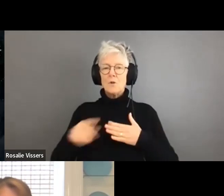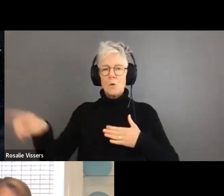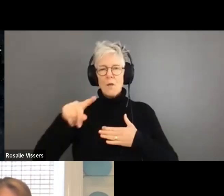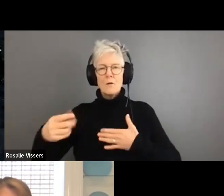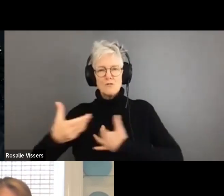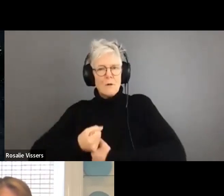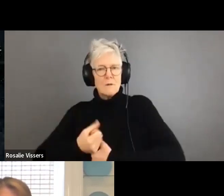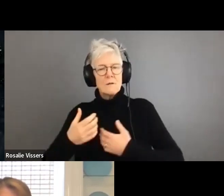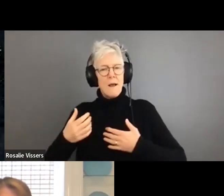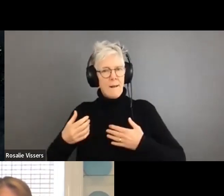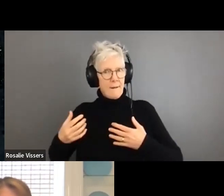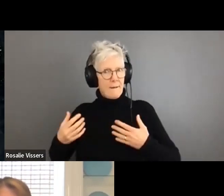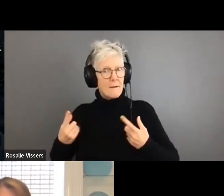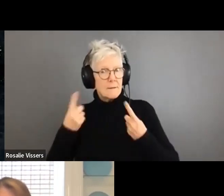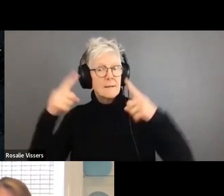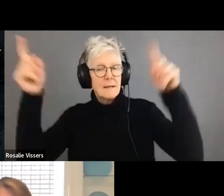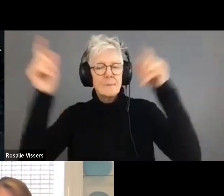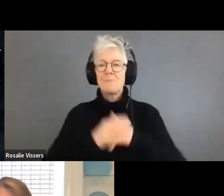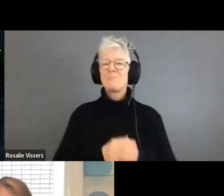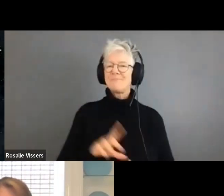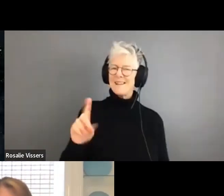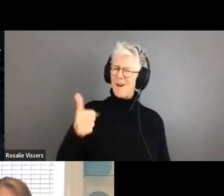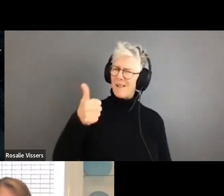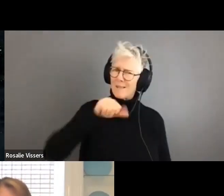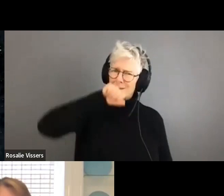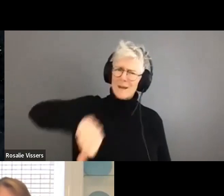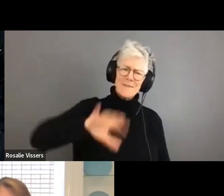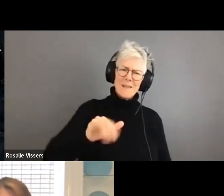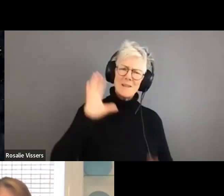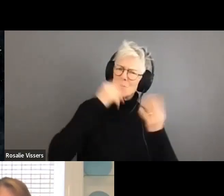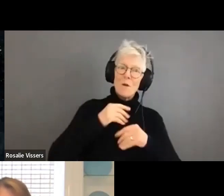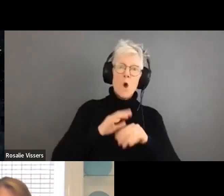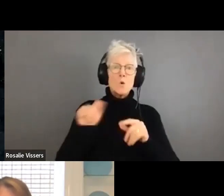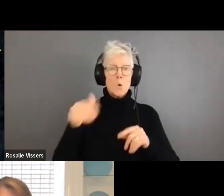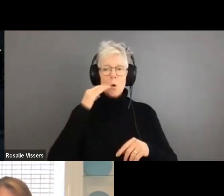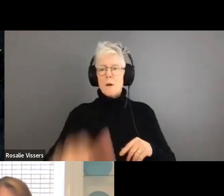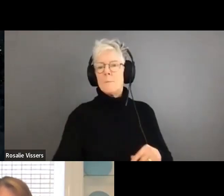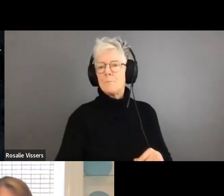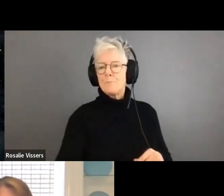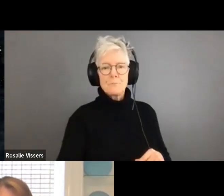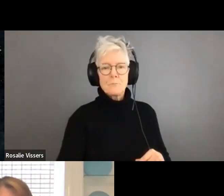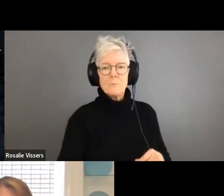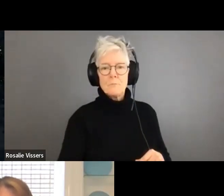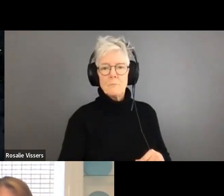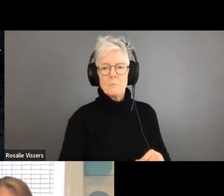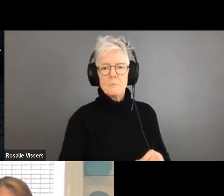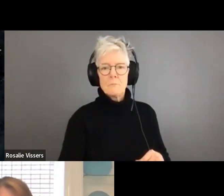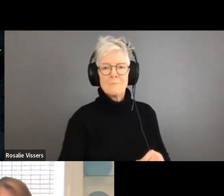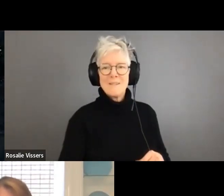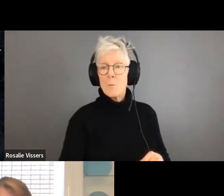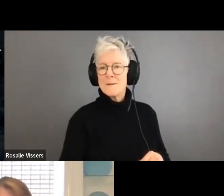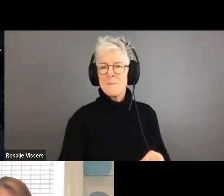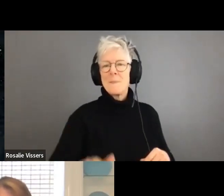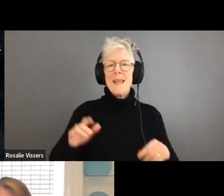I'm just going to reference that this session is recorded. So you will be able to, once it's posted on our YouTube page, is to go back